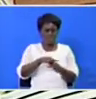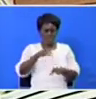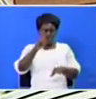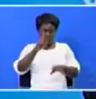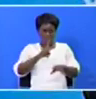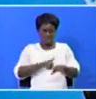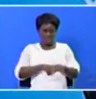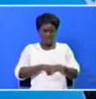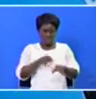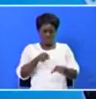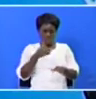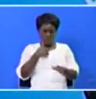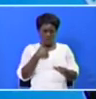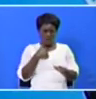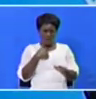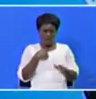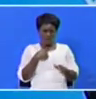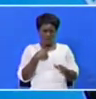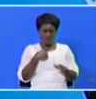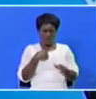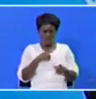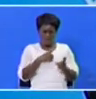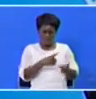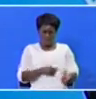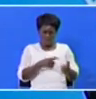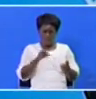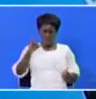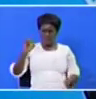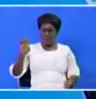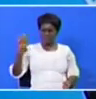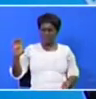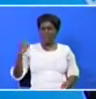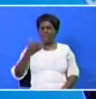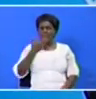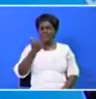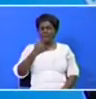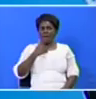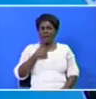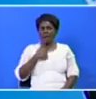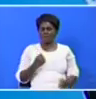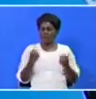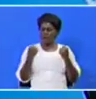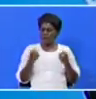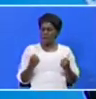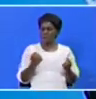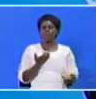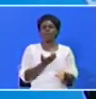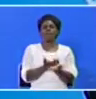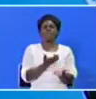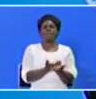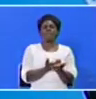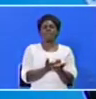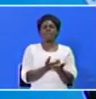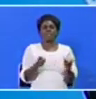cast aspersions about an institution like the IEBC, you better have some very hard, solid evidence. These are the same